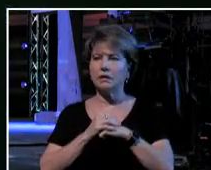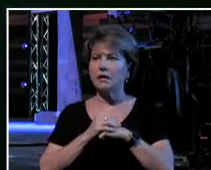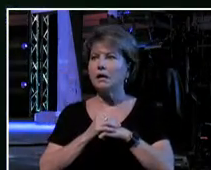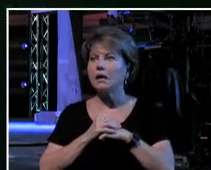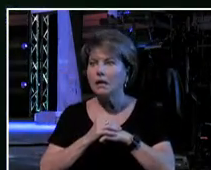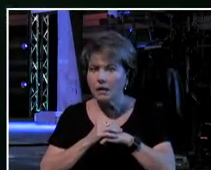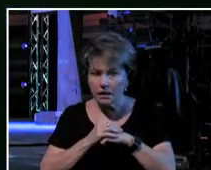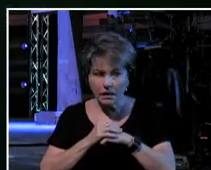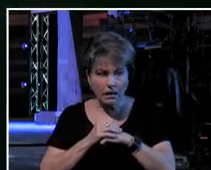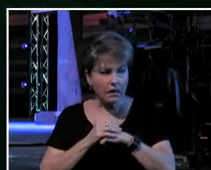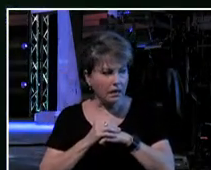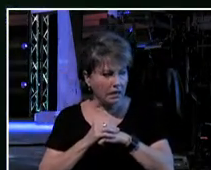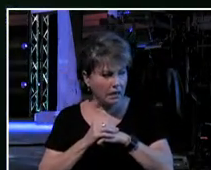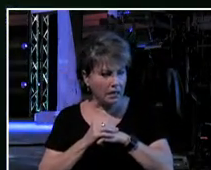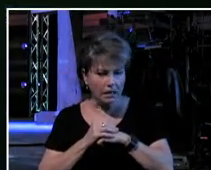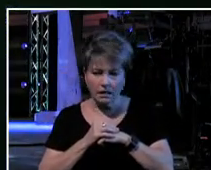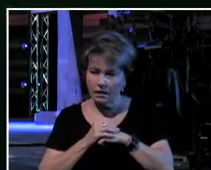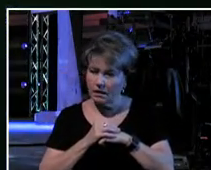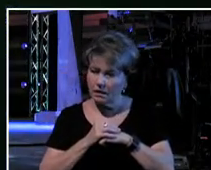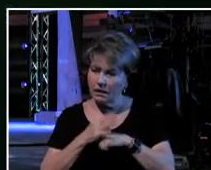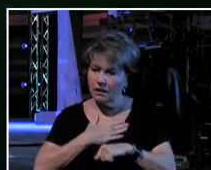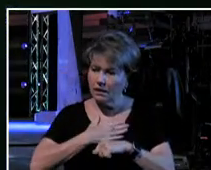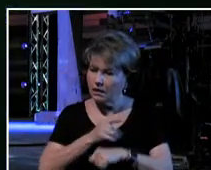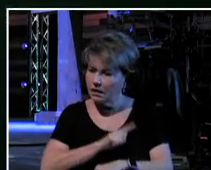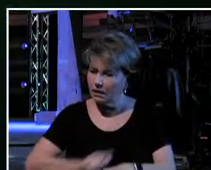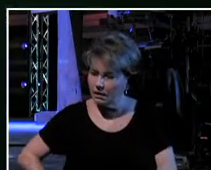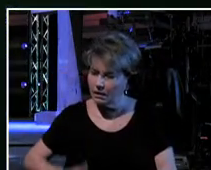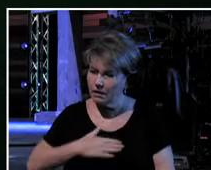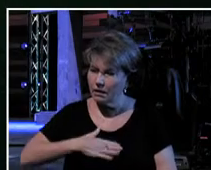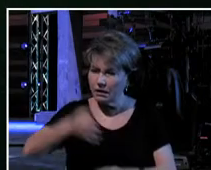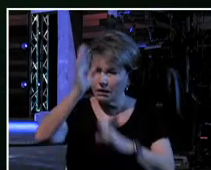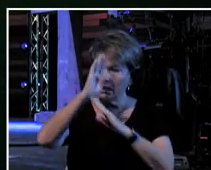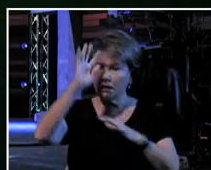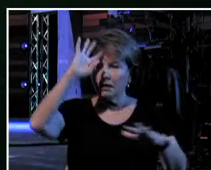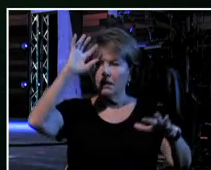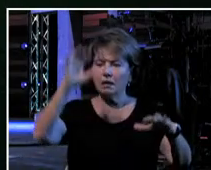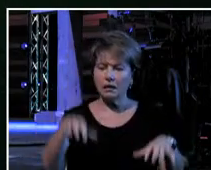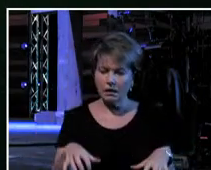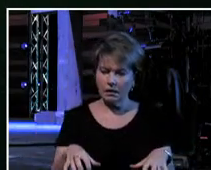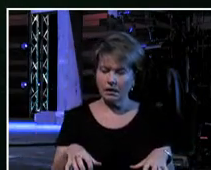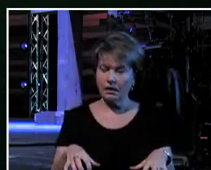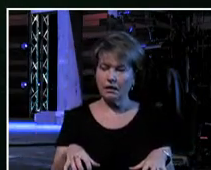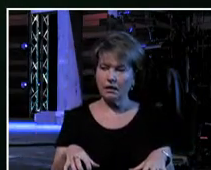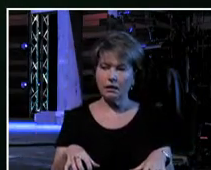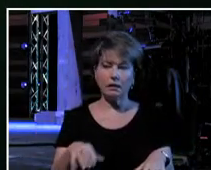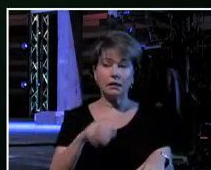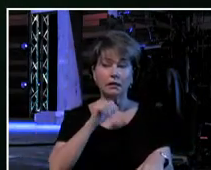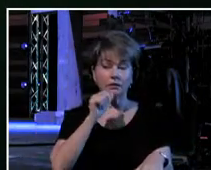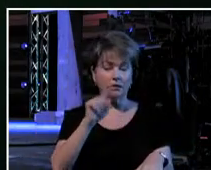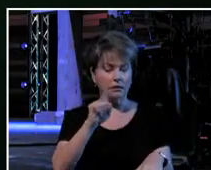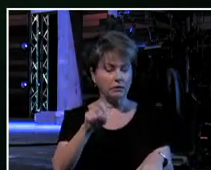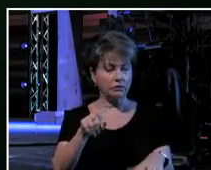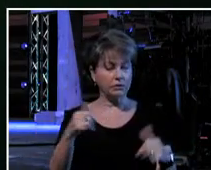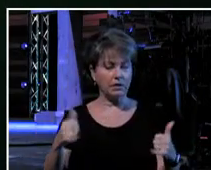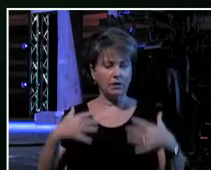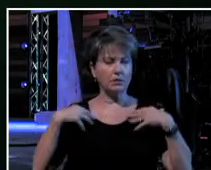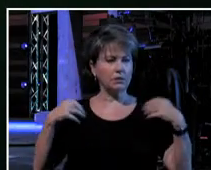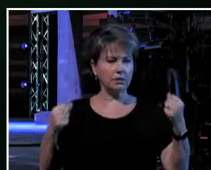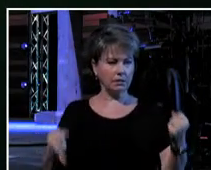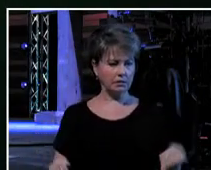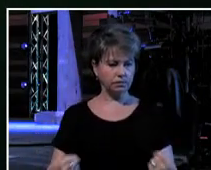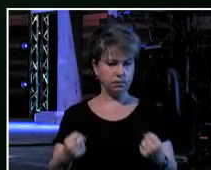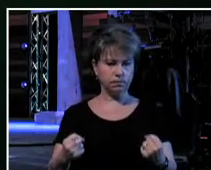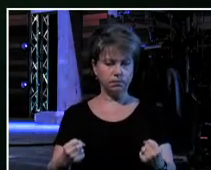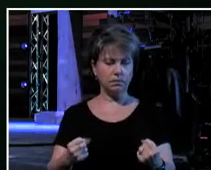There was a difference. There was a never the same moment. He went from questions to confident. And he didn't just call him a man